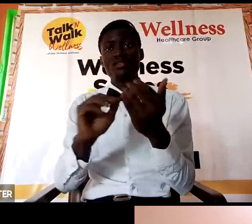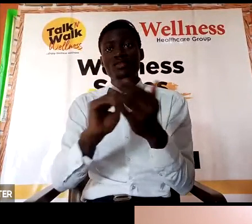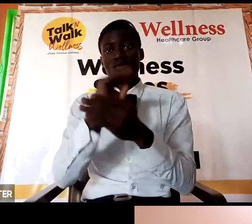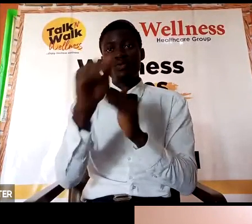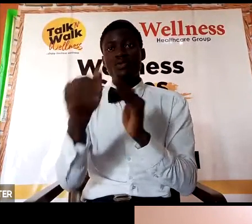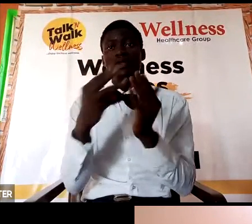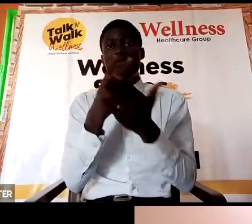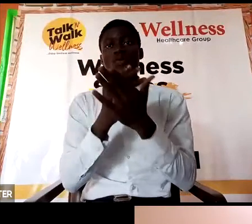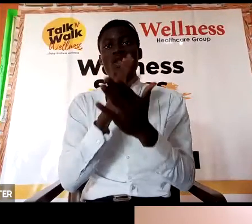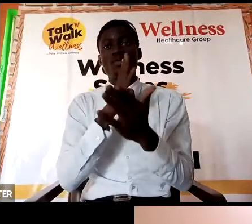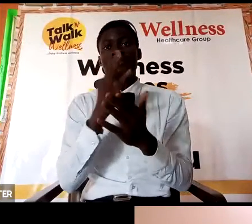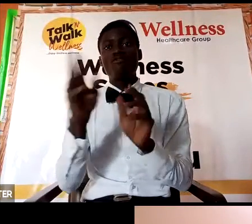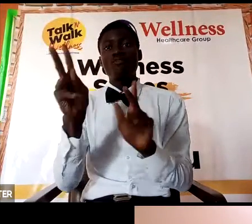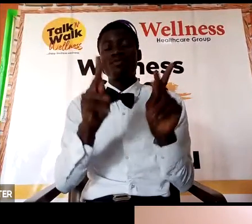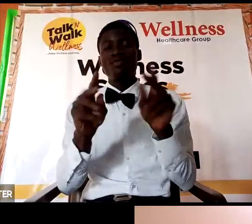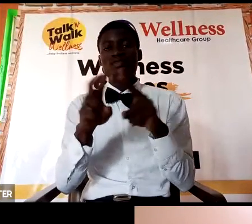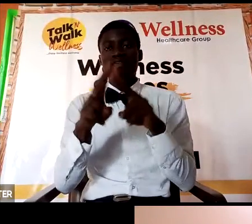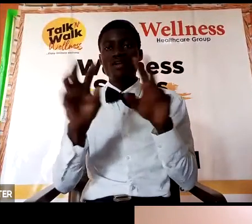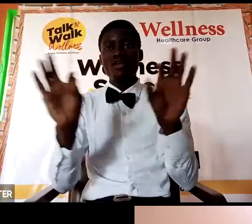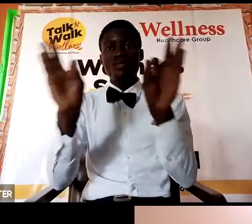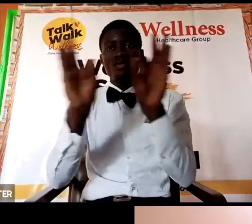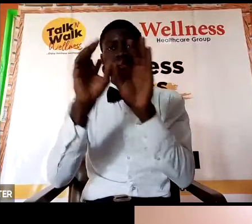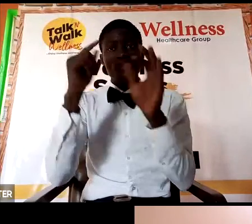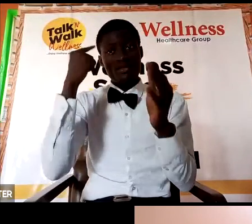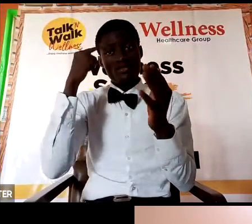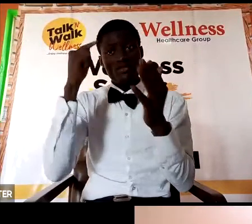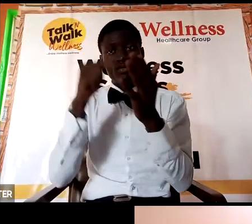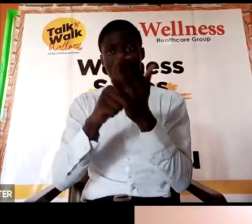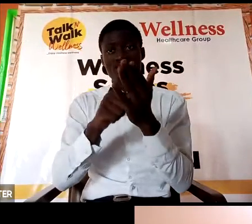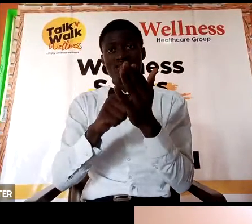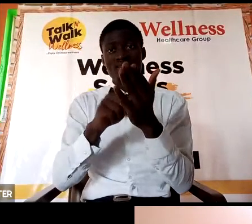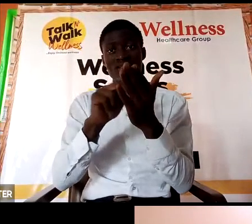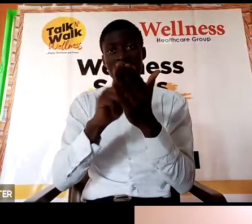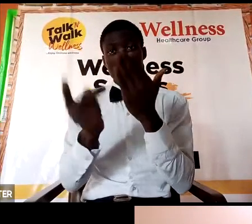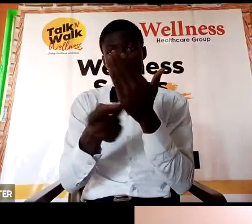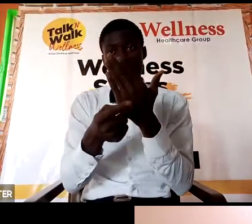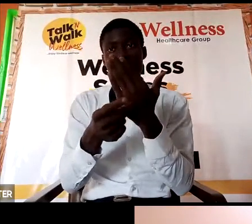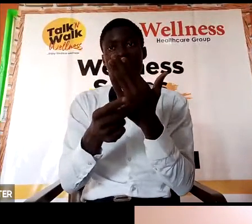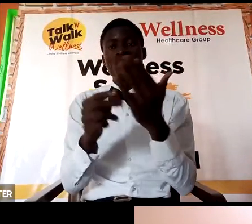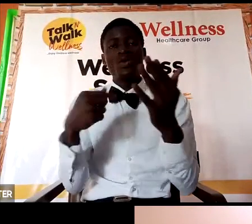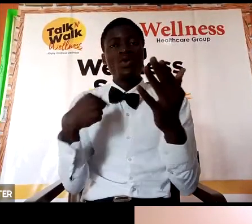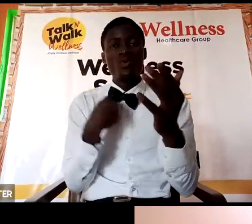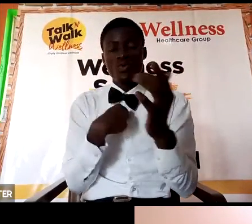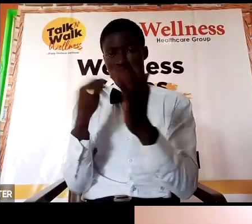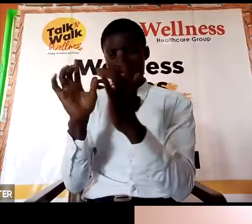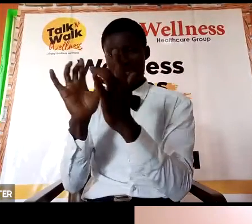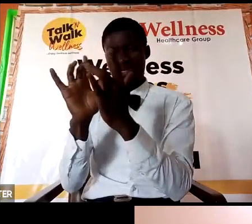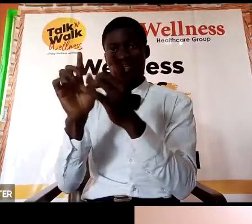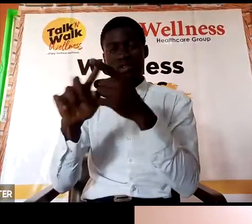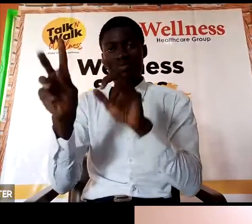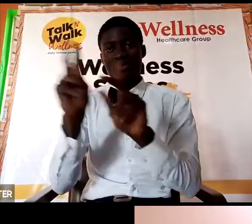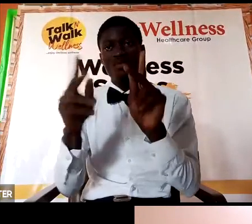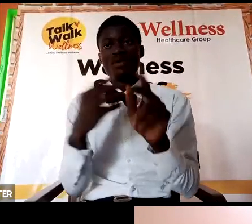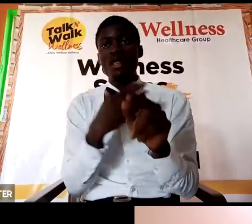this webinar is one of the ways where we're reaching to people and looking at some topics that